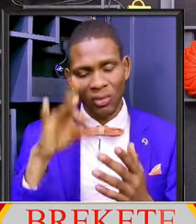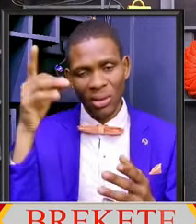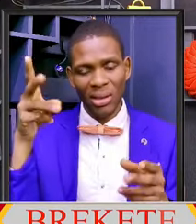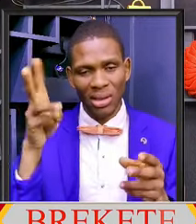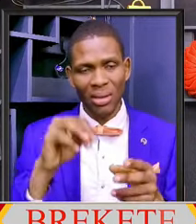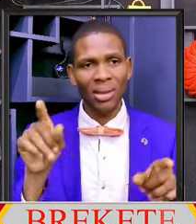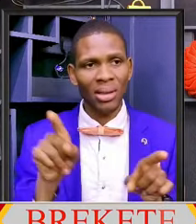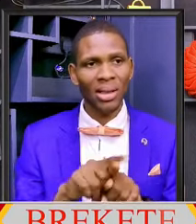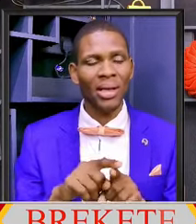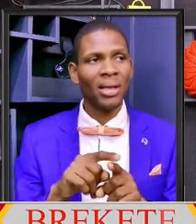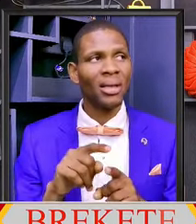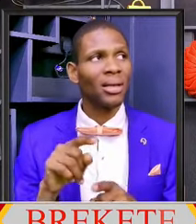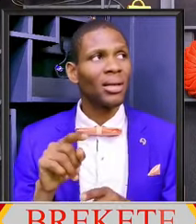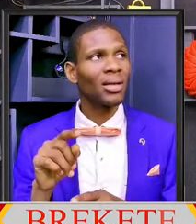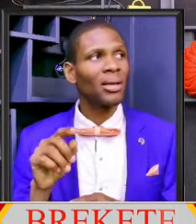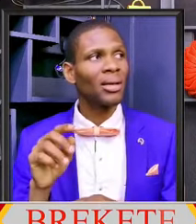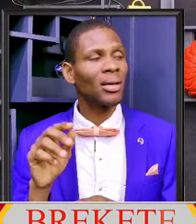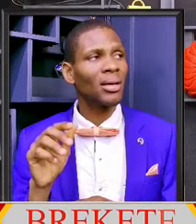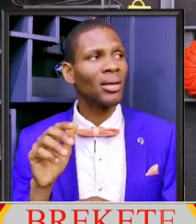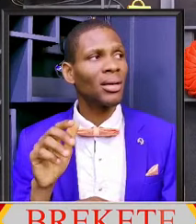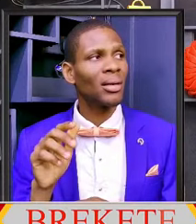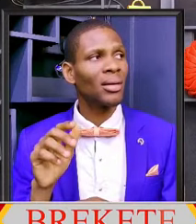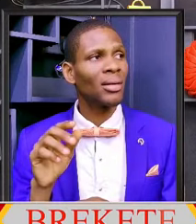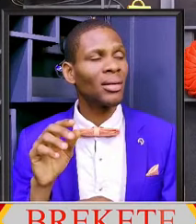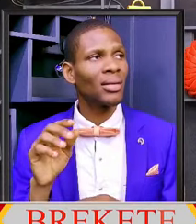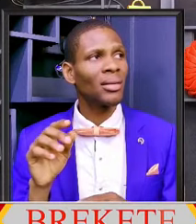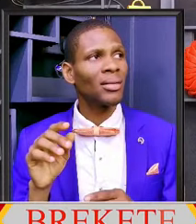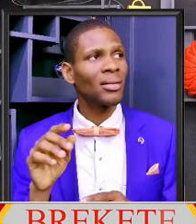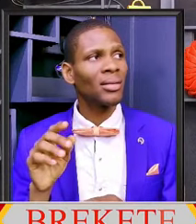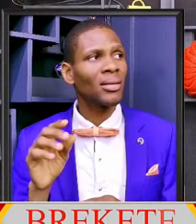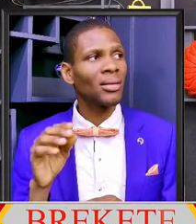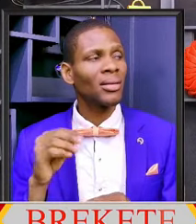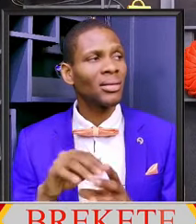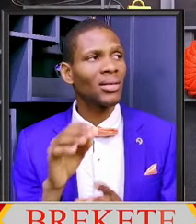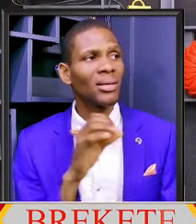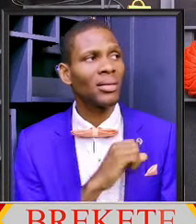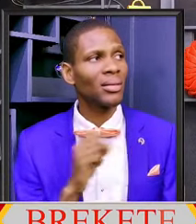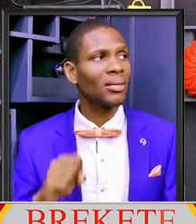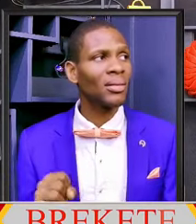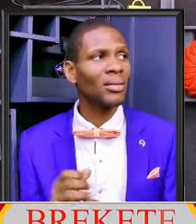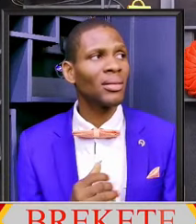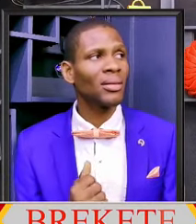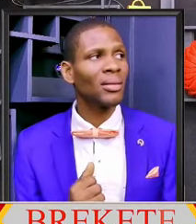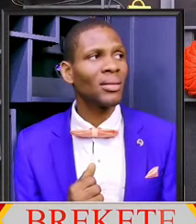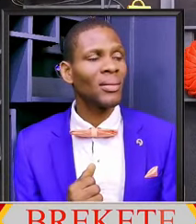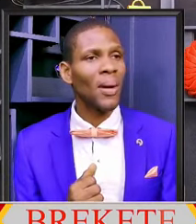Lawal inside Senate. Okay.